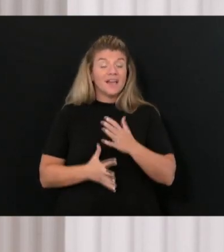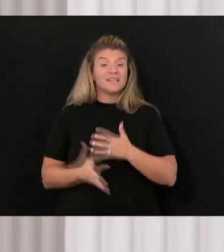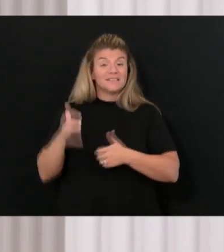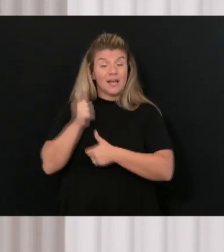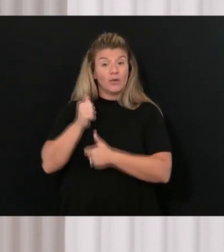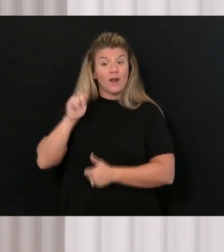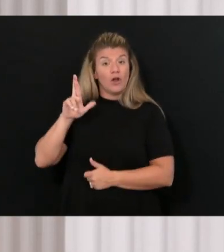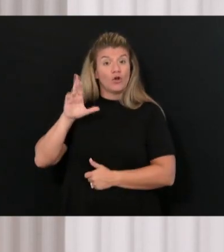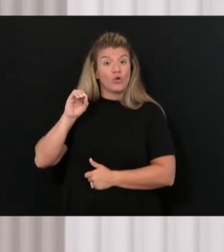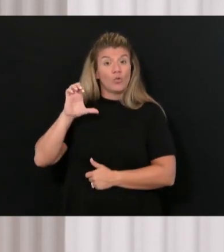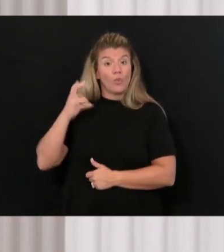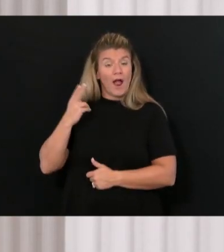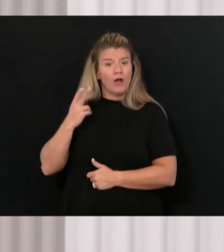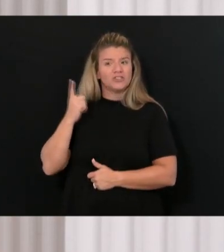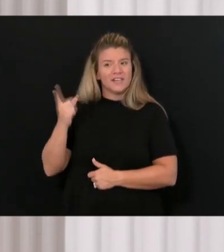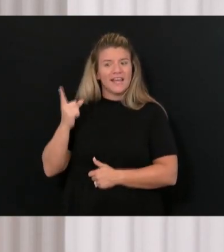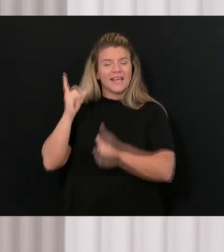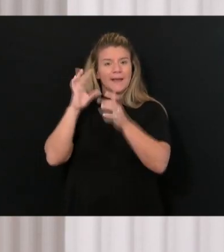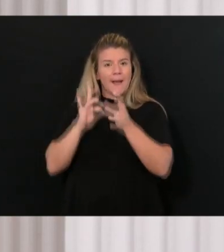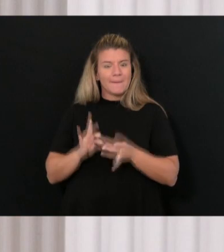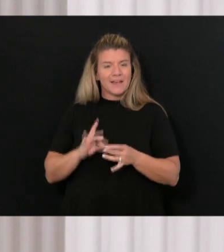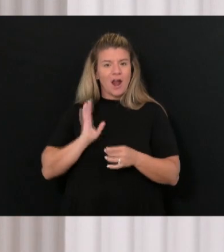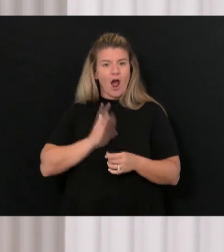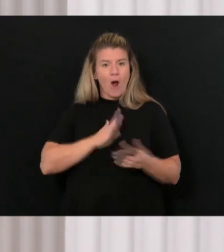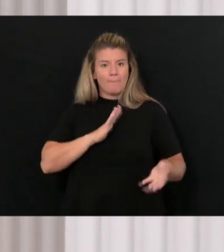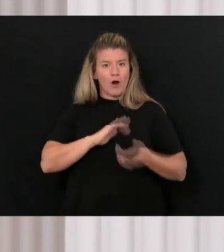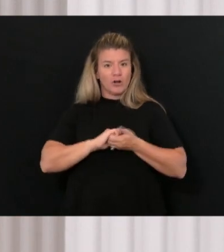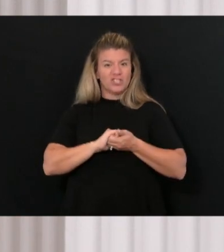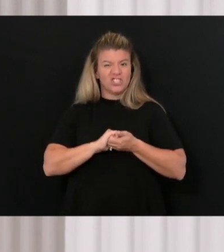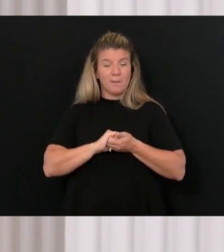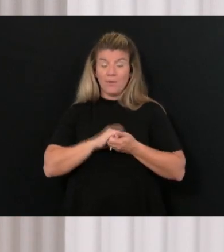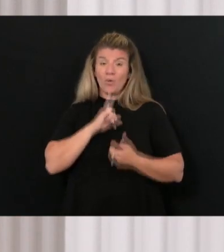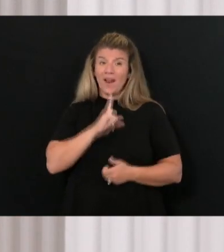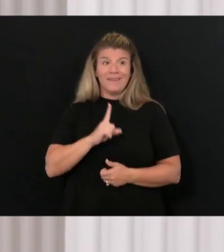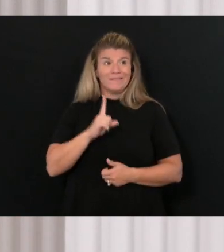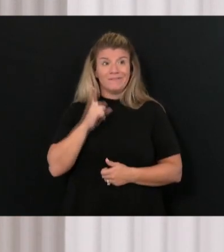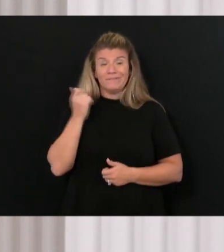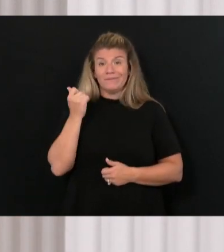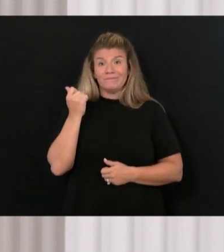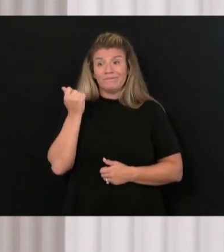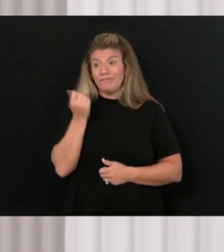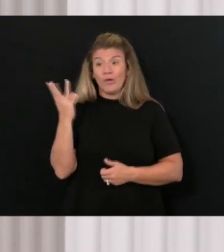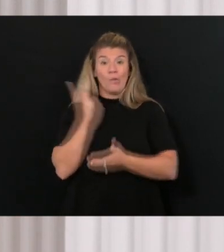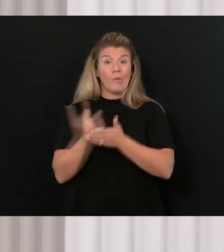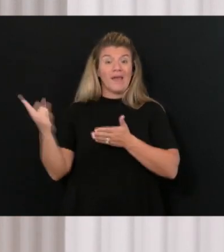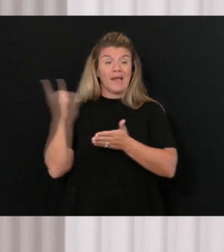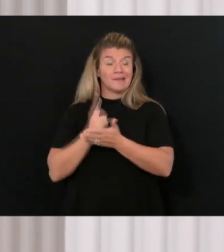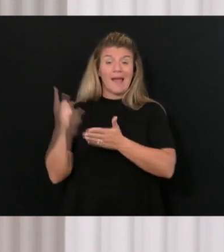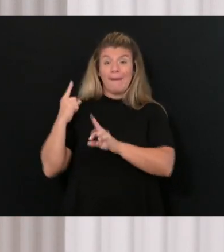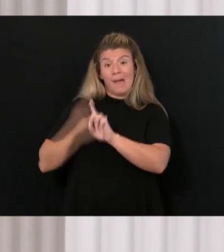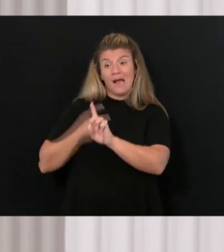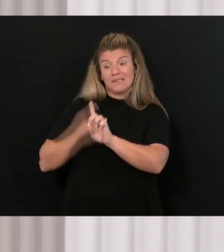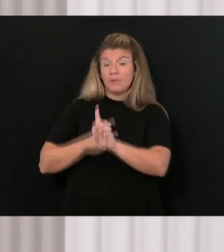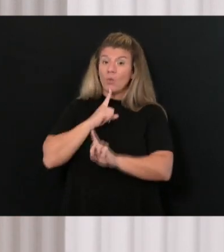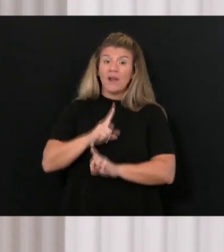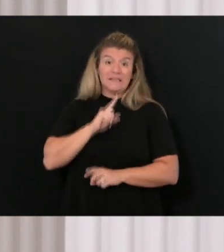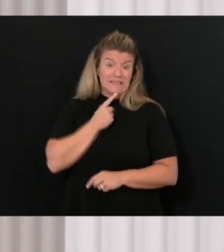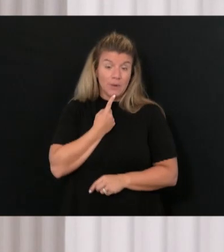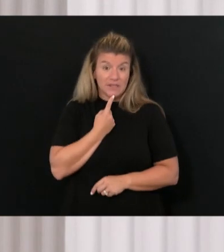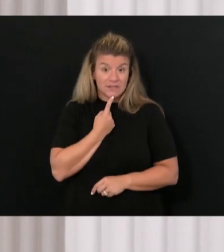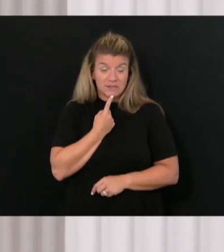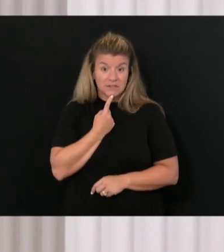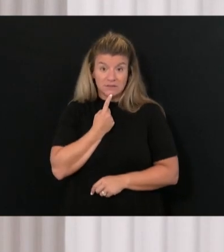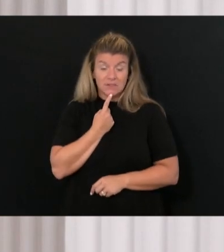allude to, the partnership over the last several months, but especially the last couple of weeks, has been pretty intense.